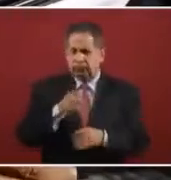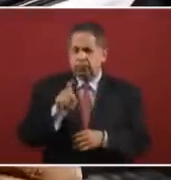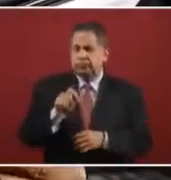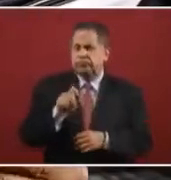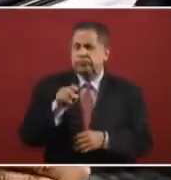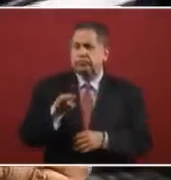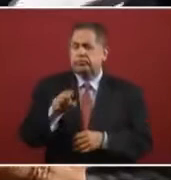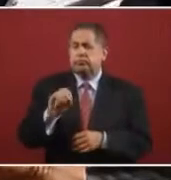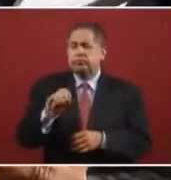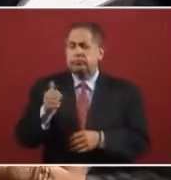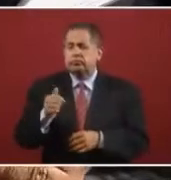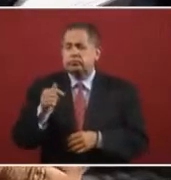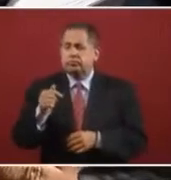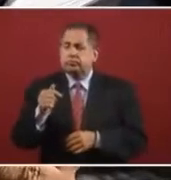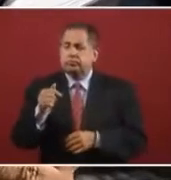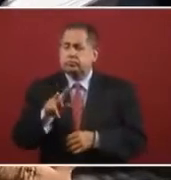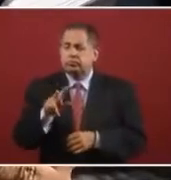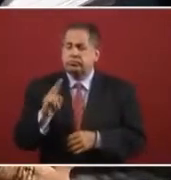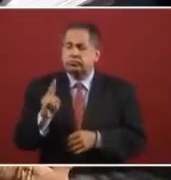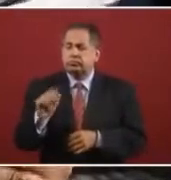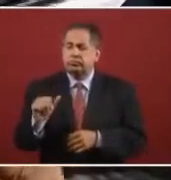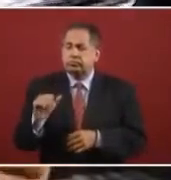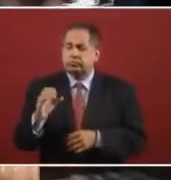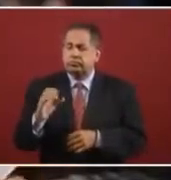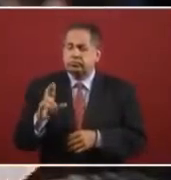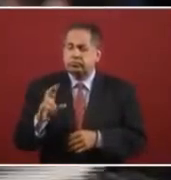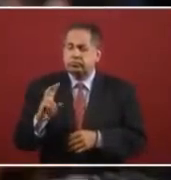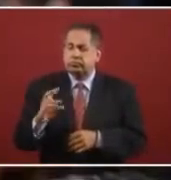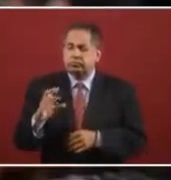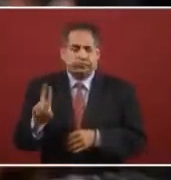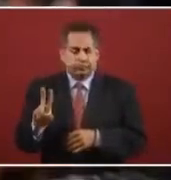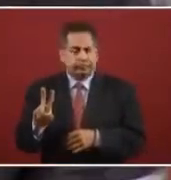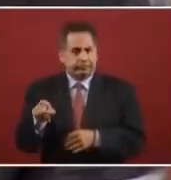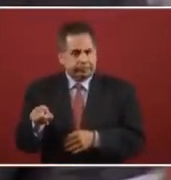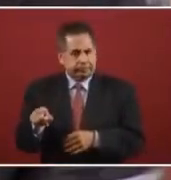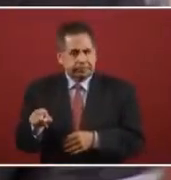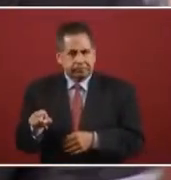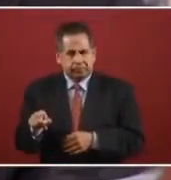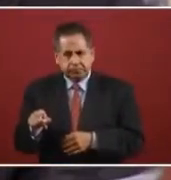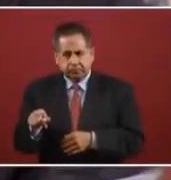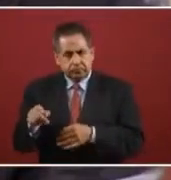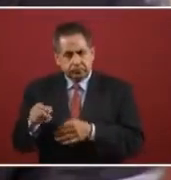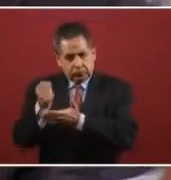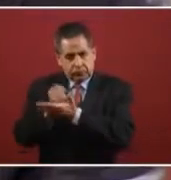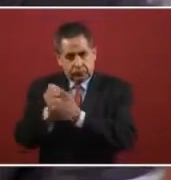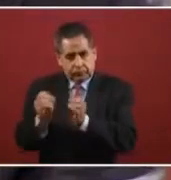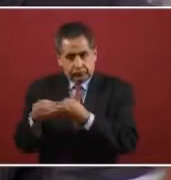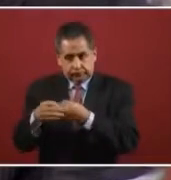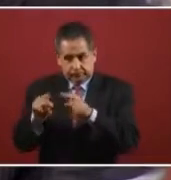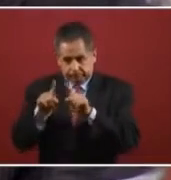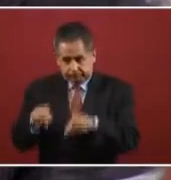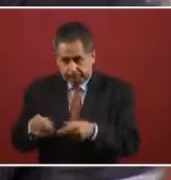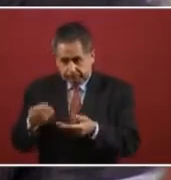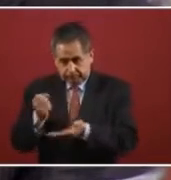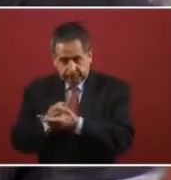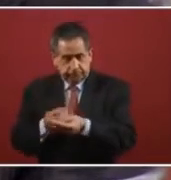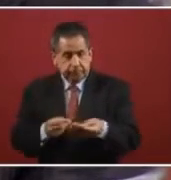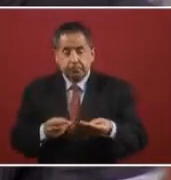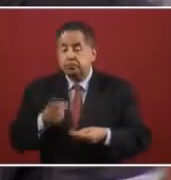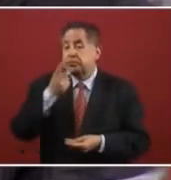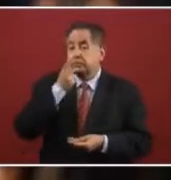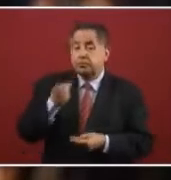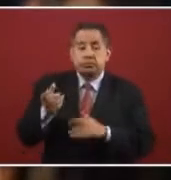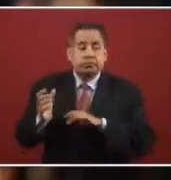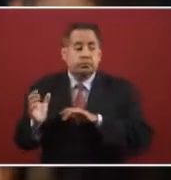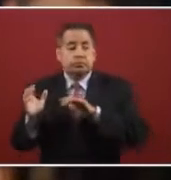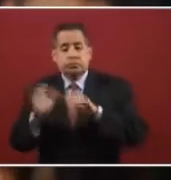20190618. And they initiated a certain CRCB. A certain. They said that se les contrató,